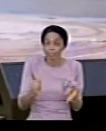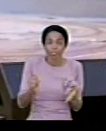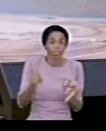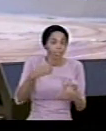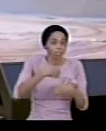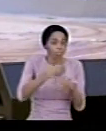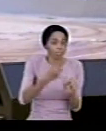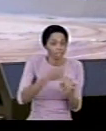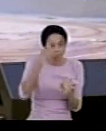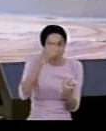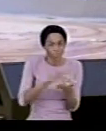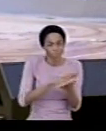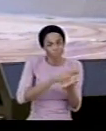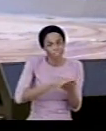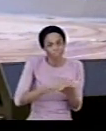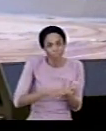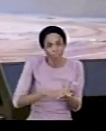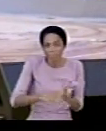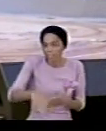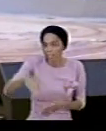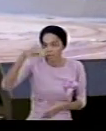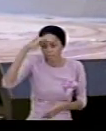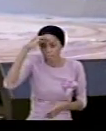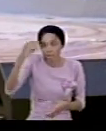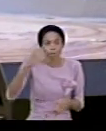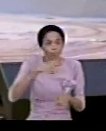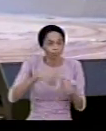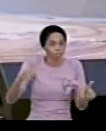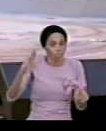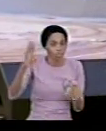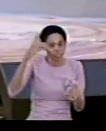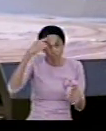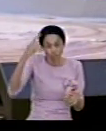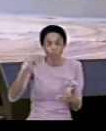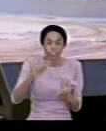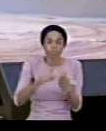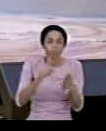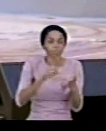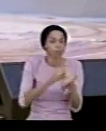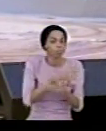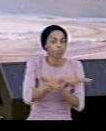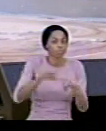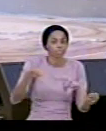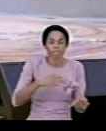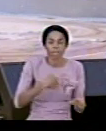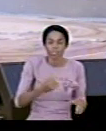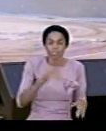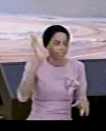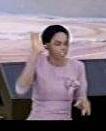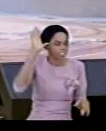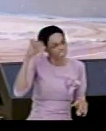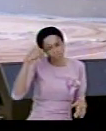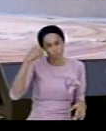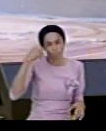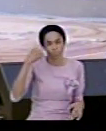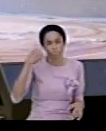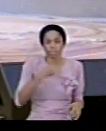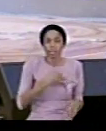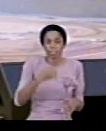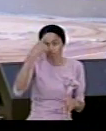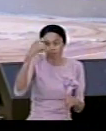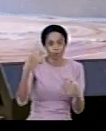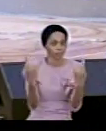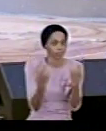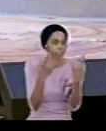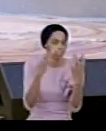but for the lawless and disobedient, for the ungodly and for